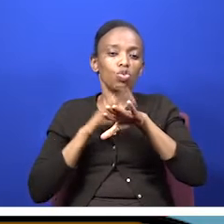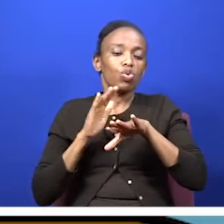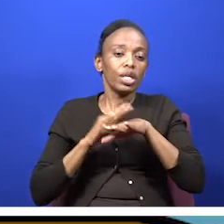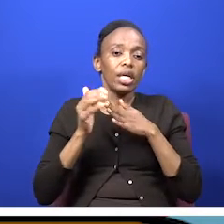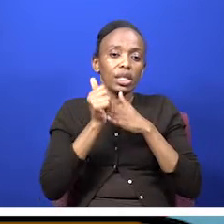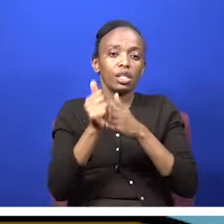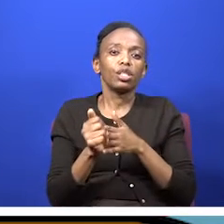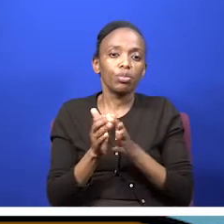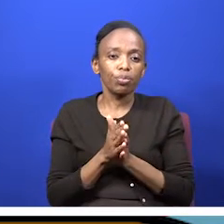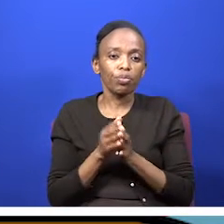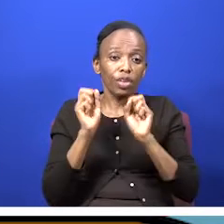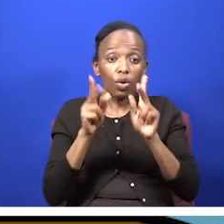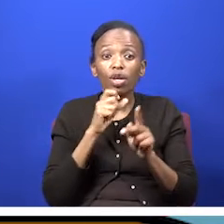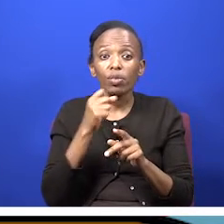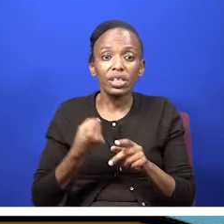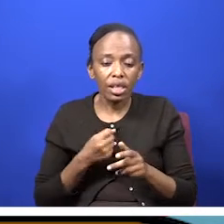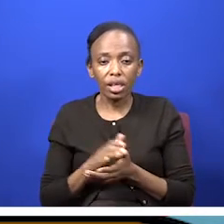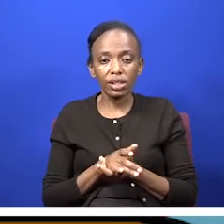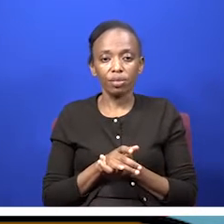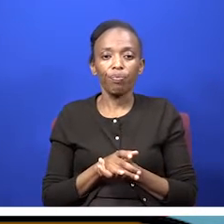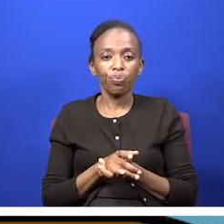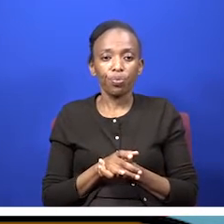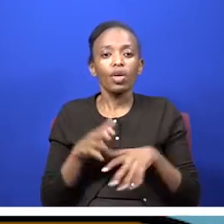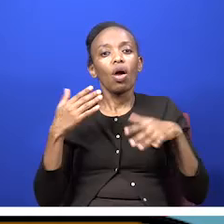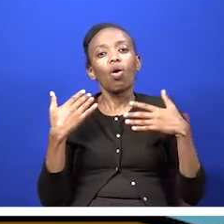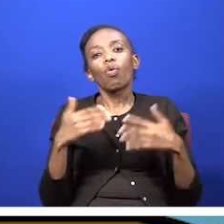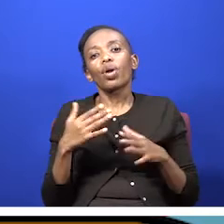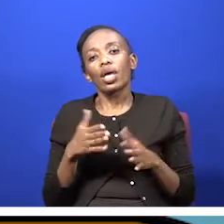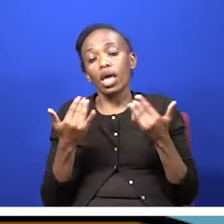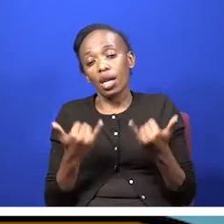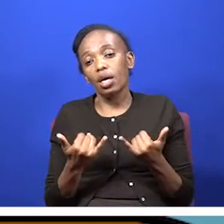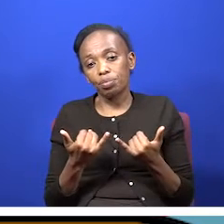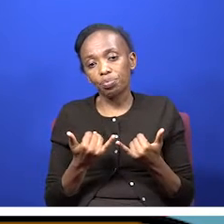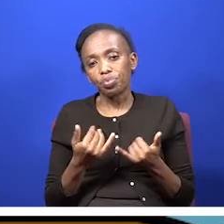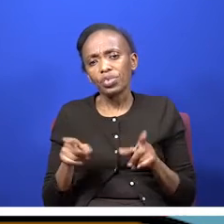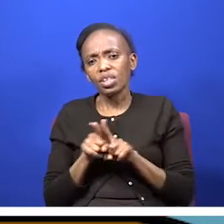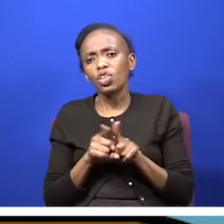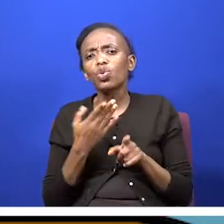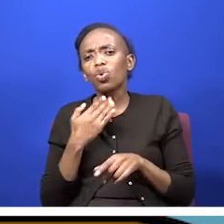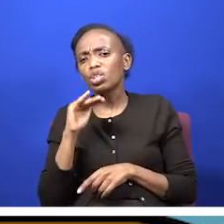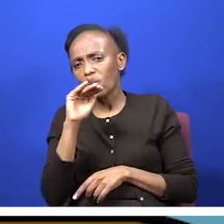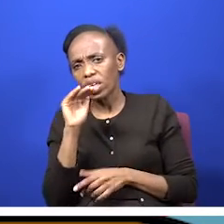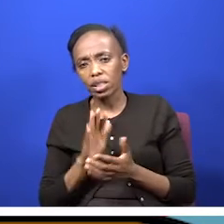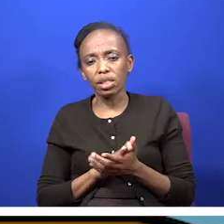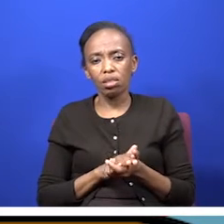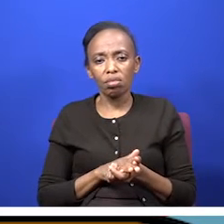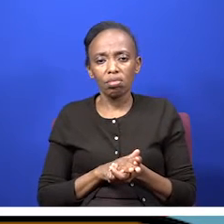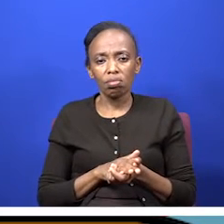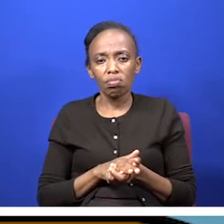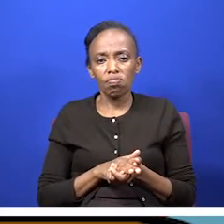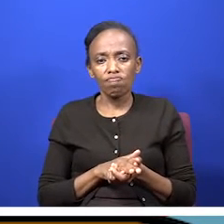good leadership. Okay, boys and girls? Awesome. Yes. And now, I also want to ask